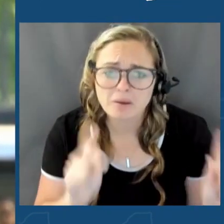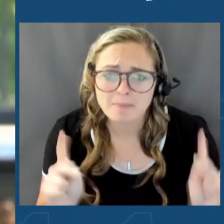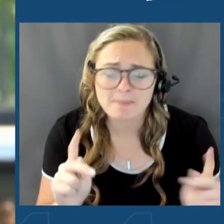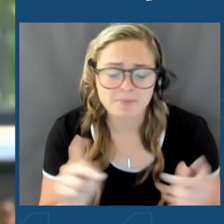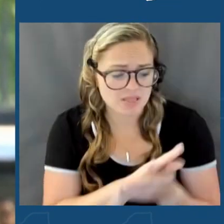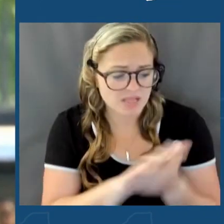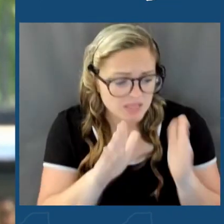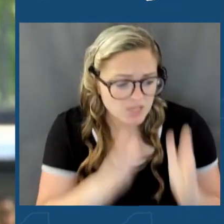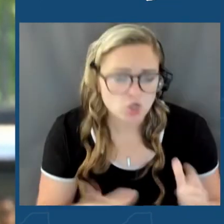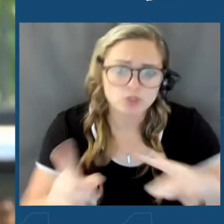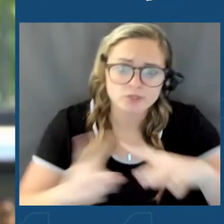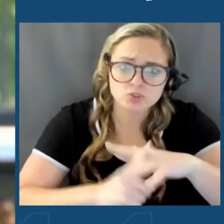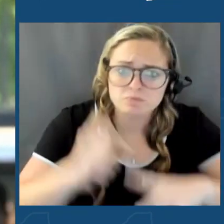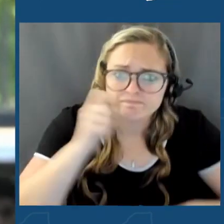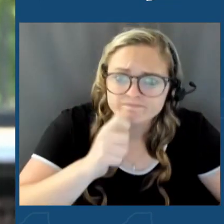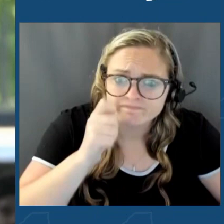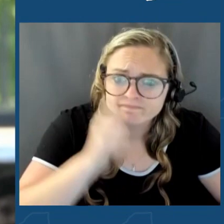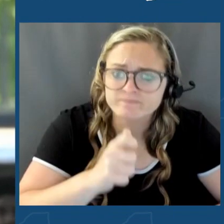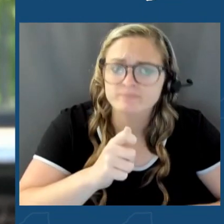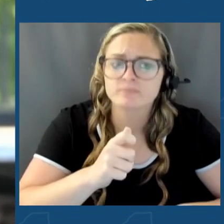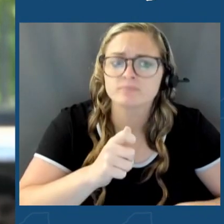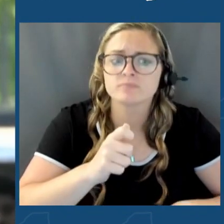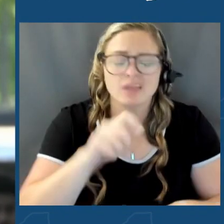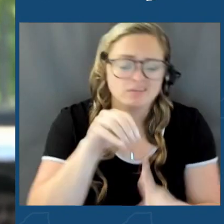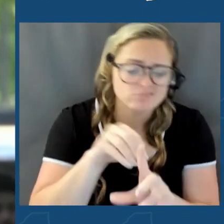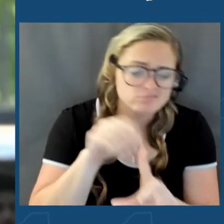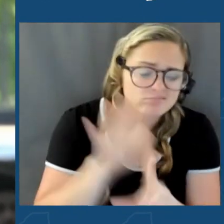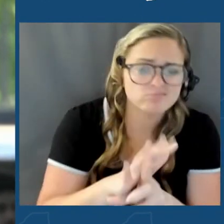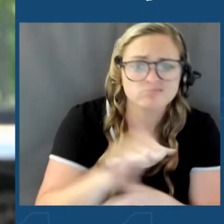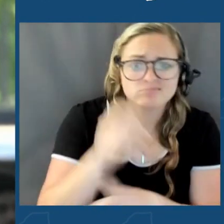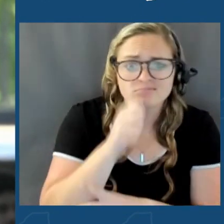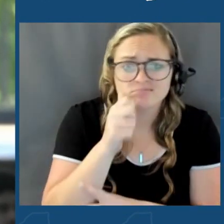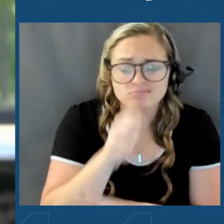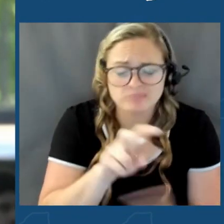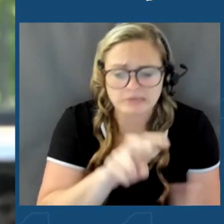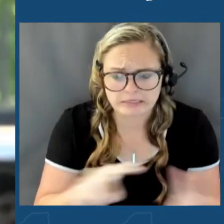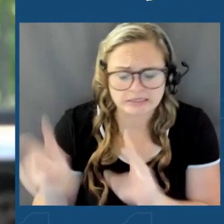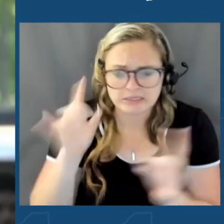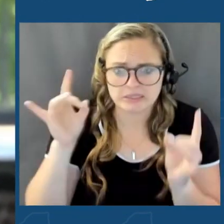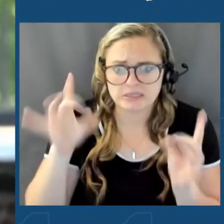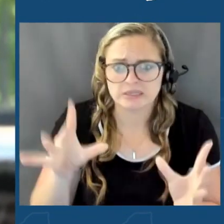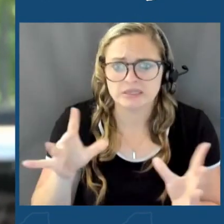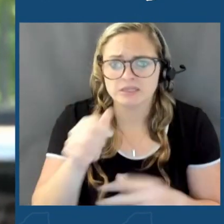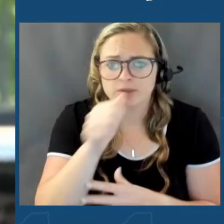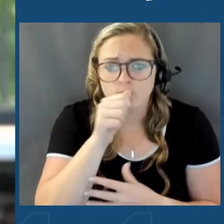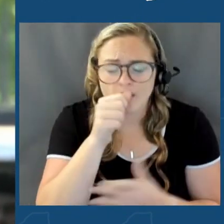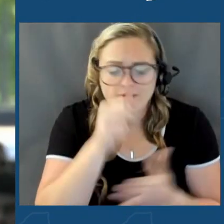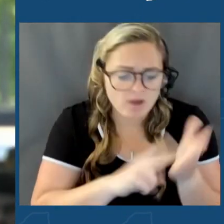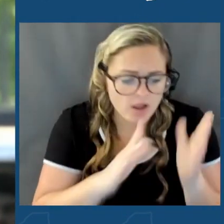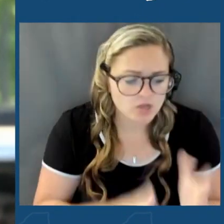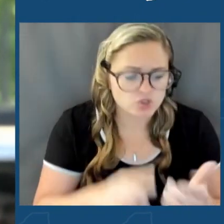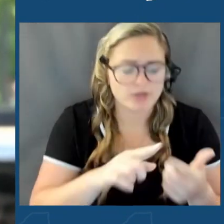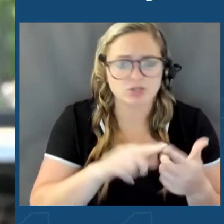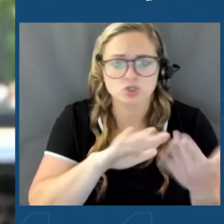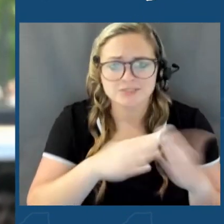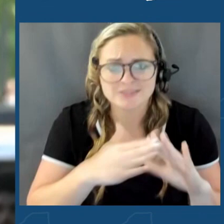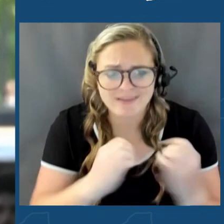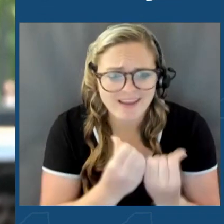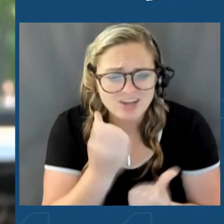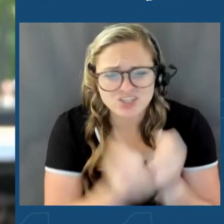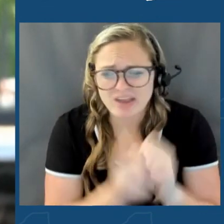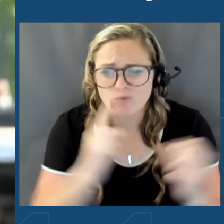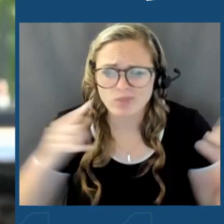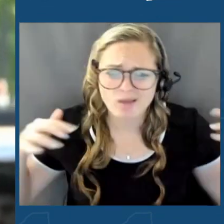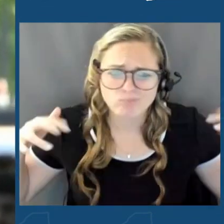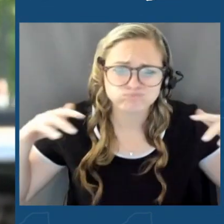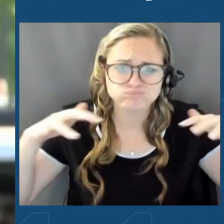who showed up and had endured the unthinkable, what they saw, the private contractors, the city agencies, everybody who showed